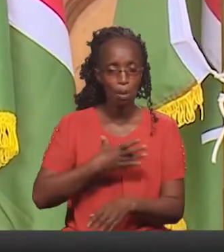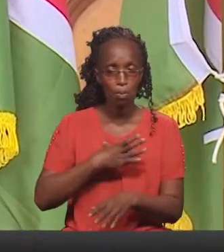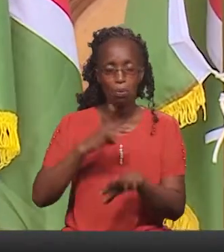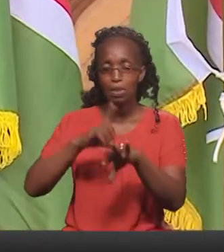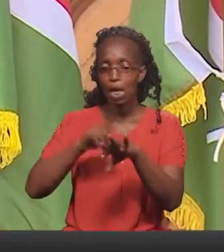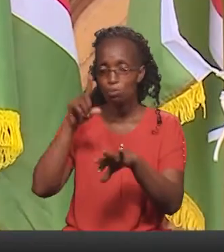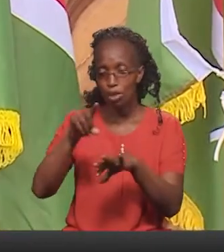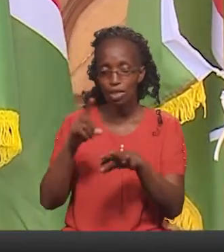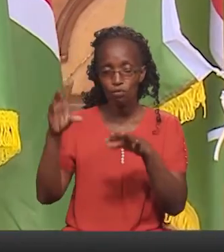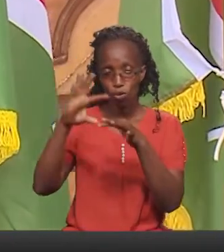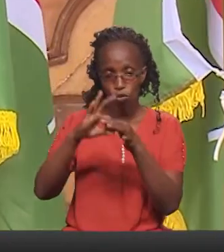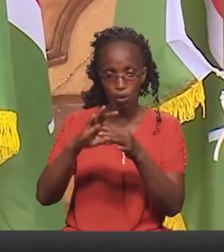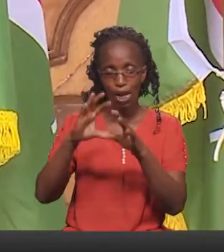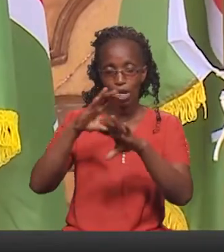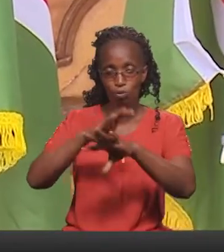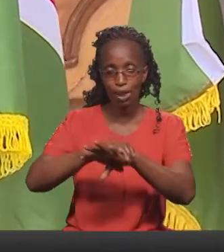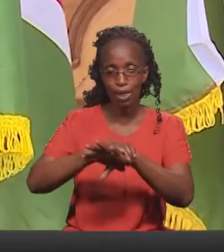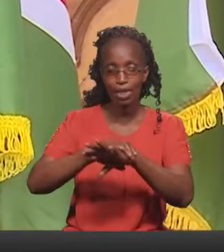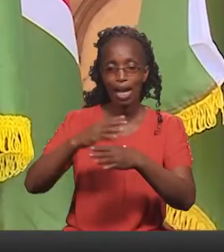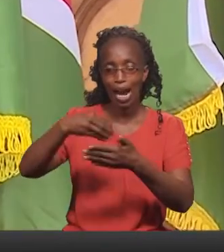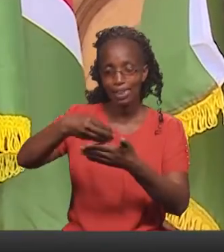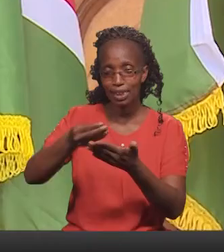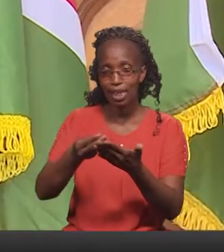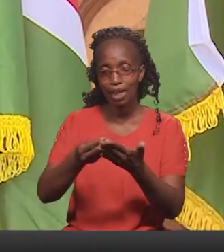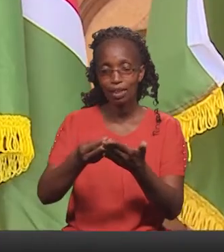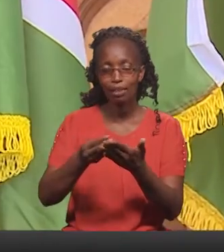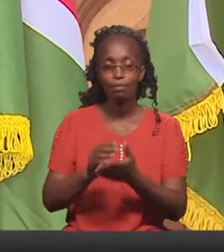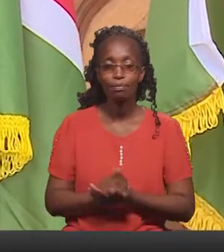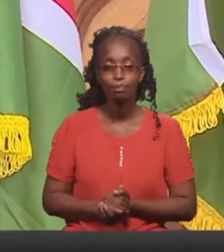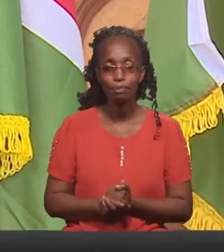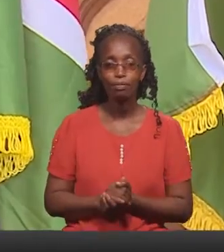and that if you join Maendeleo Chap Chap and you get a ticket of Maendeleo Chap Chap,